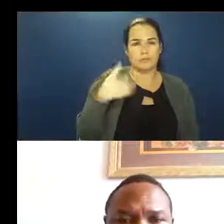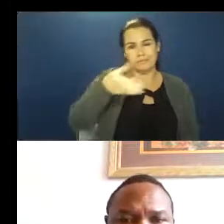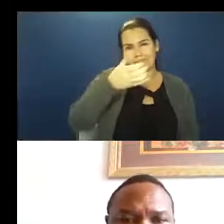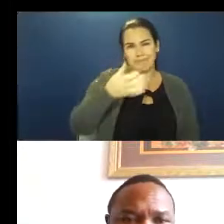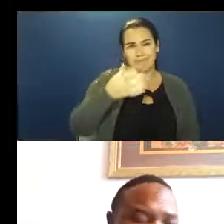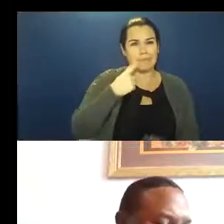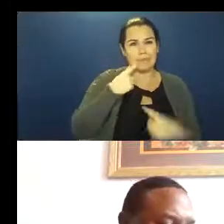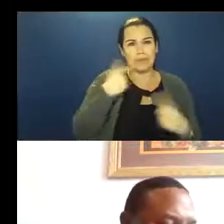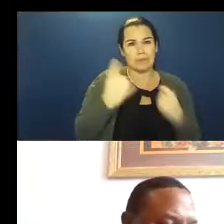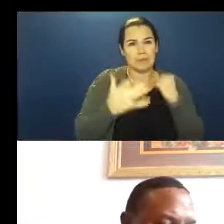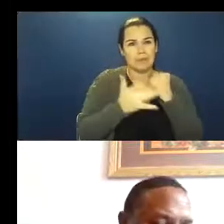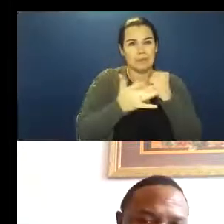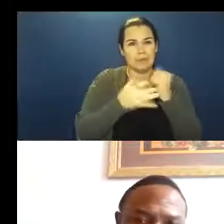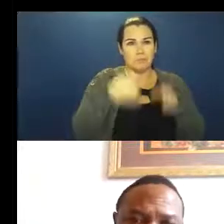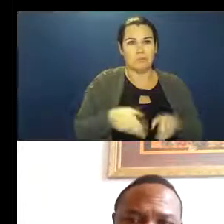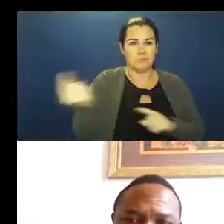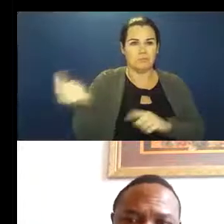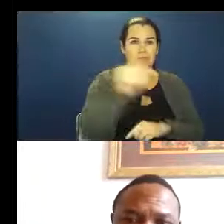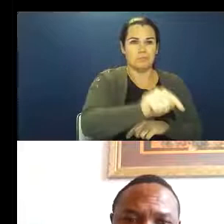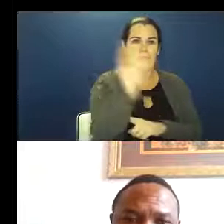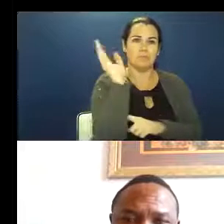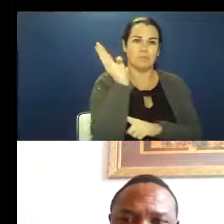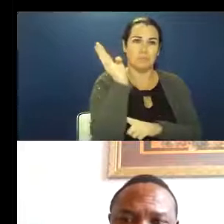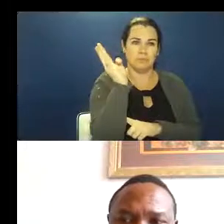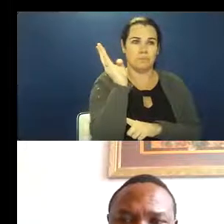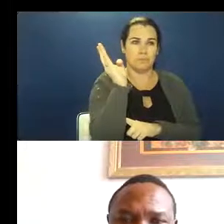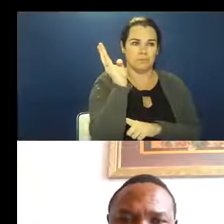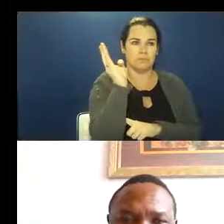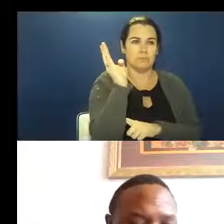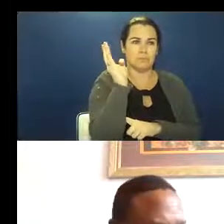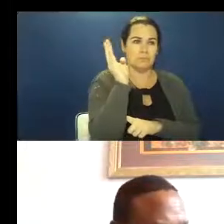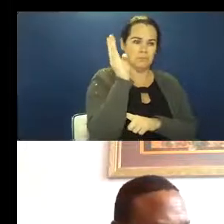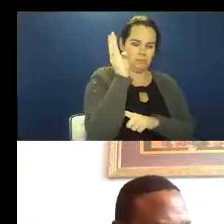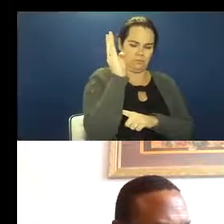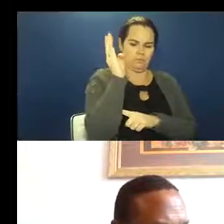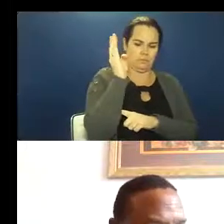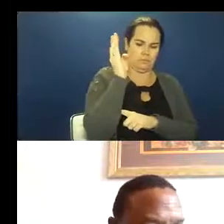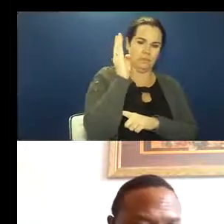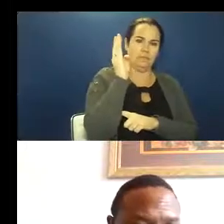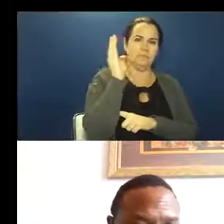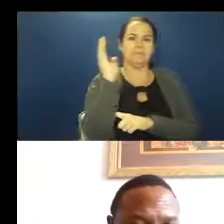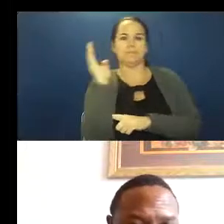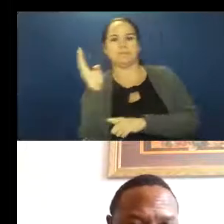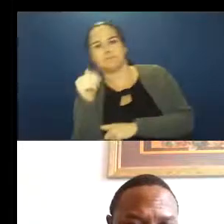to come and do a presentation to the webinar and